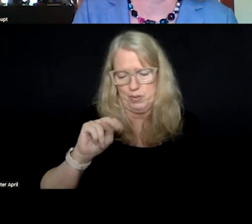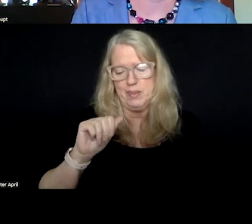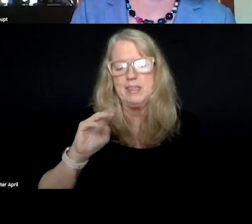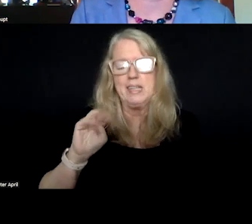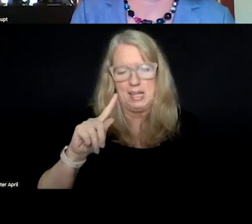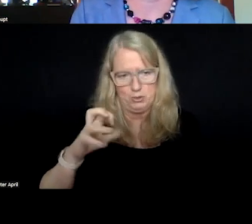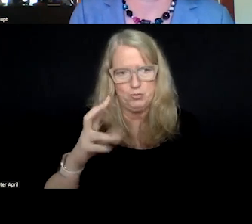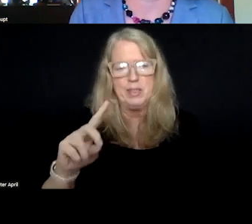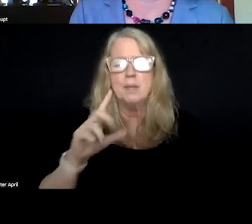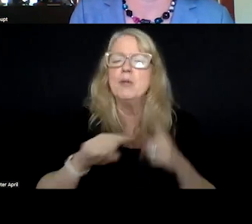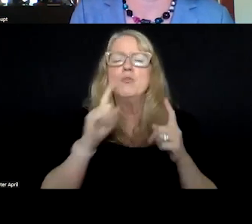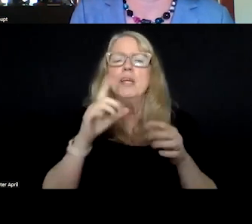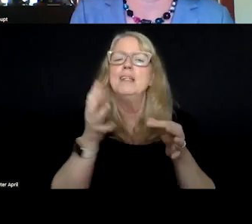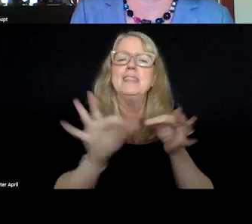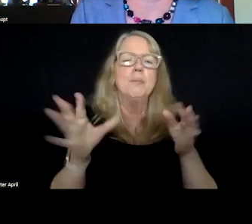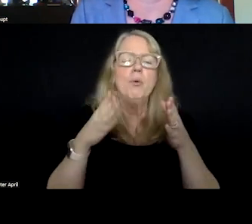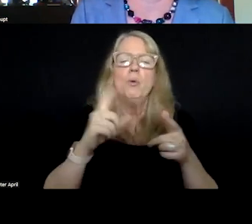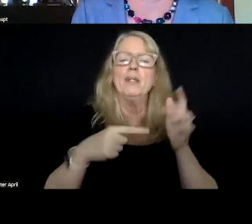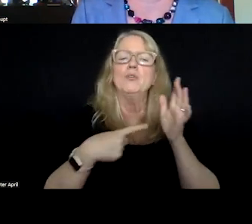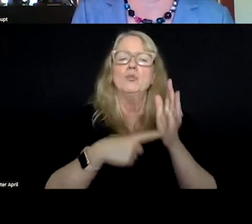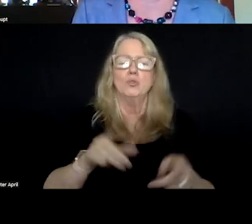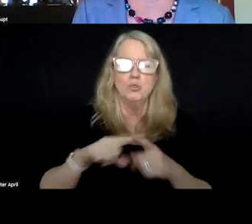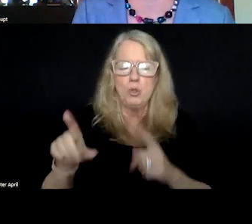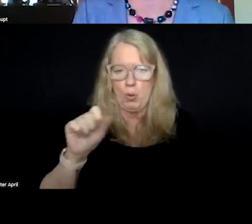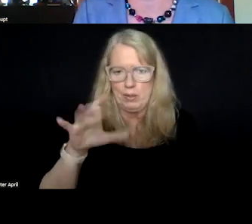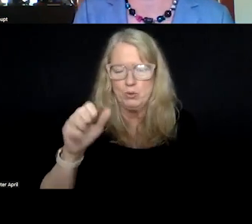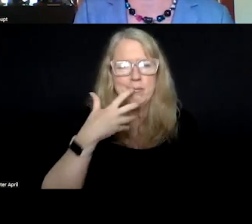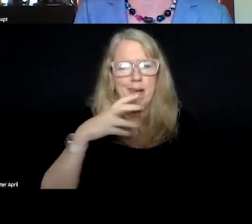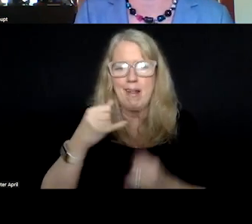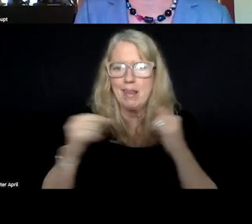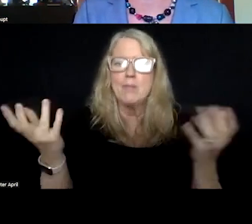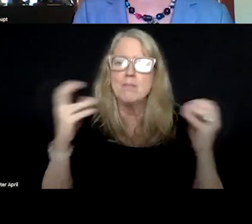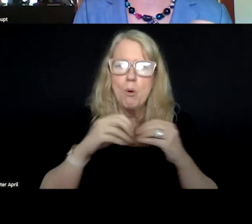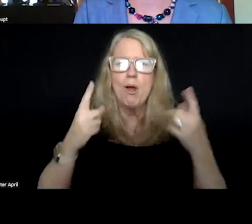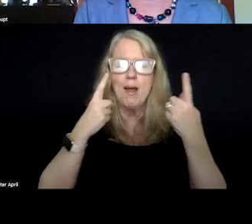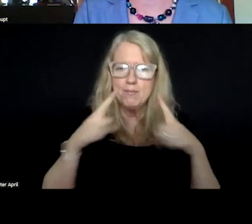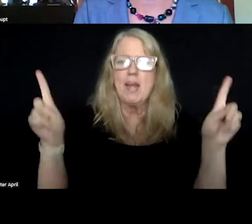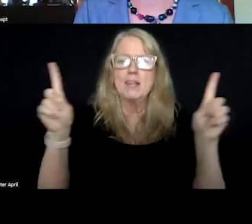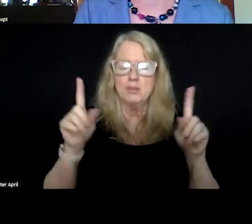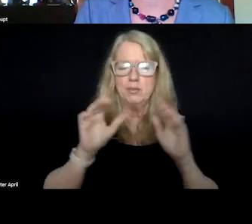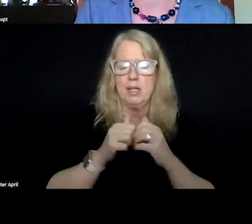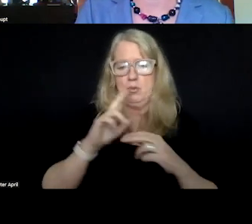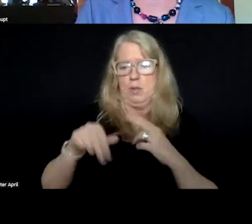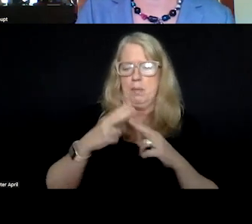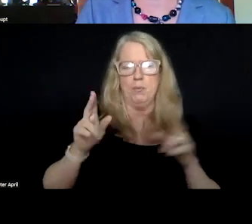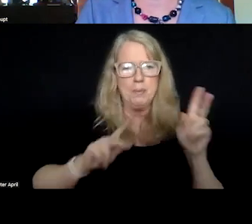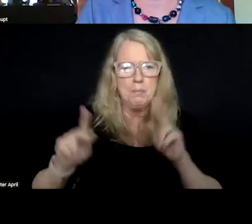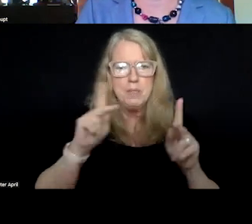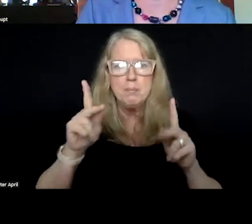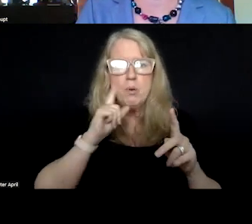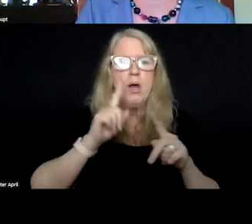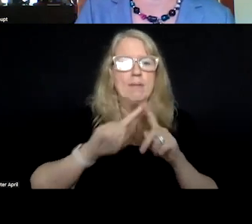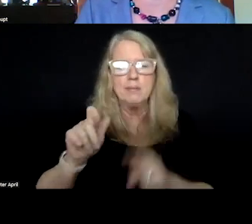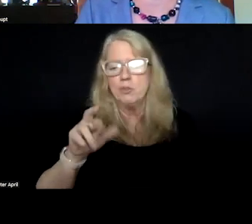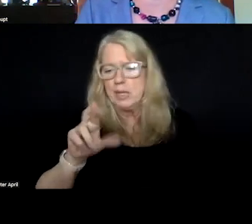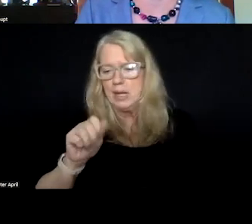Institute. It's a simple way to make the suicide hotline more effective, and it's really about routing. When people have area codes